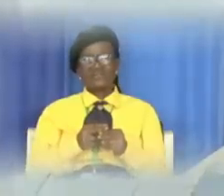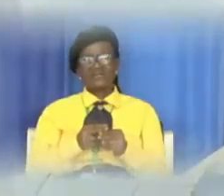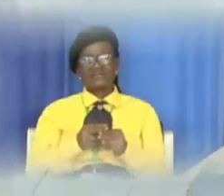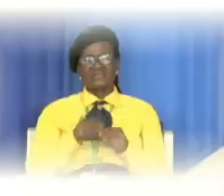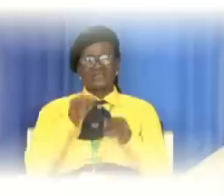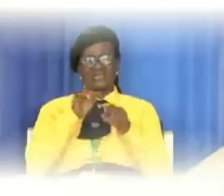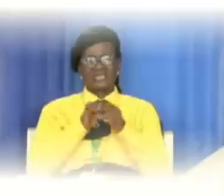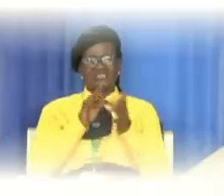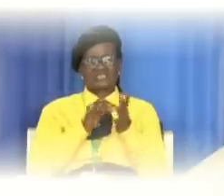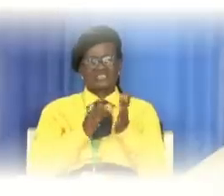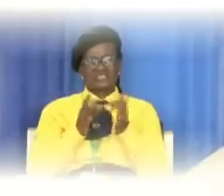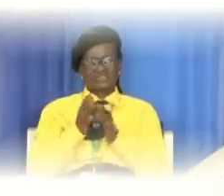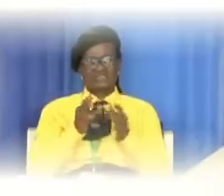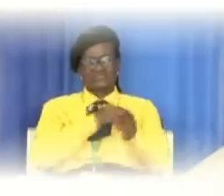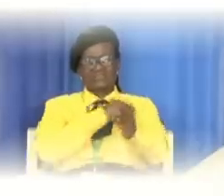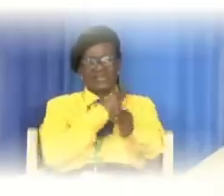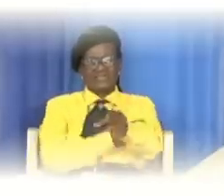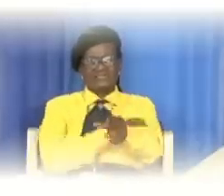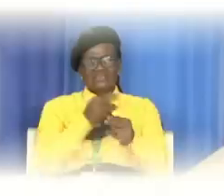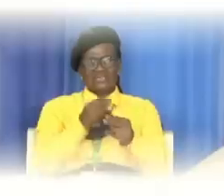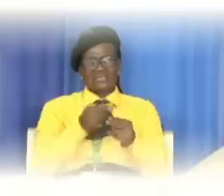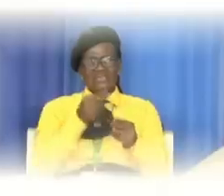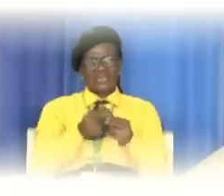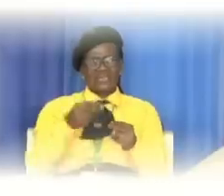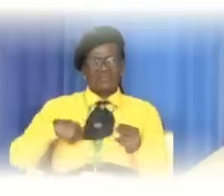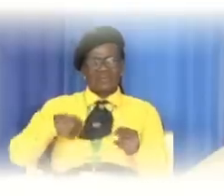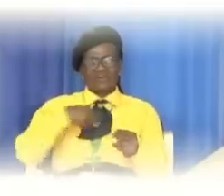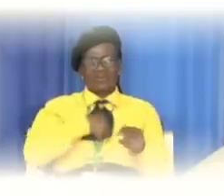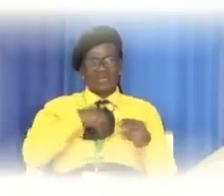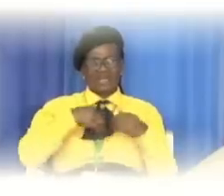In Jesus' mighty name, we have prayed.